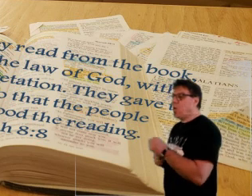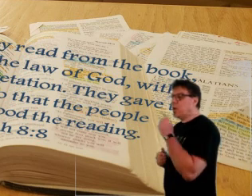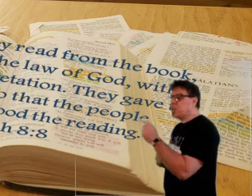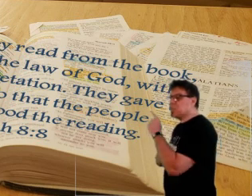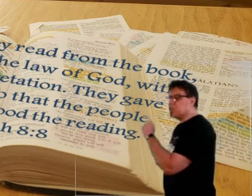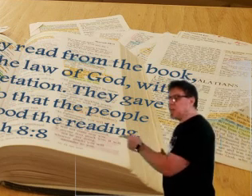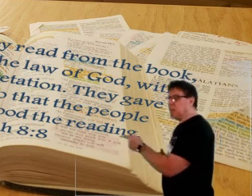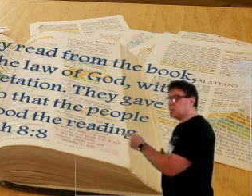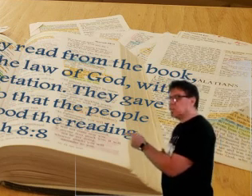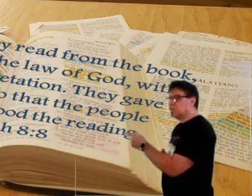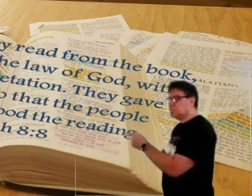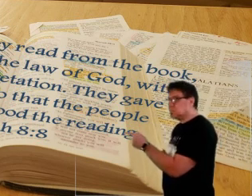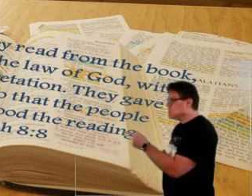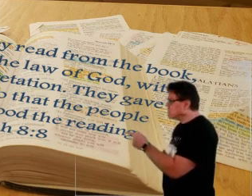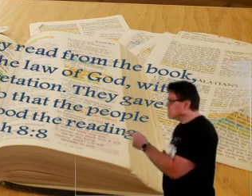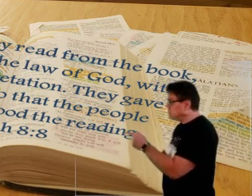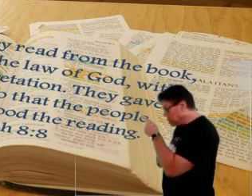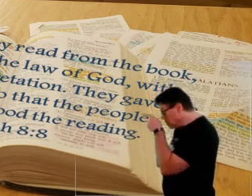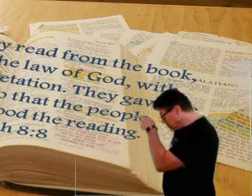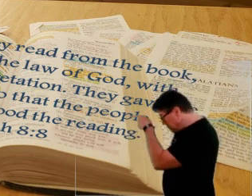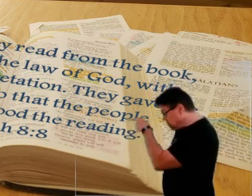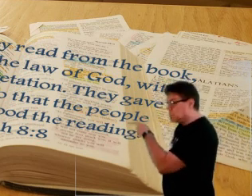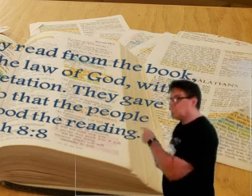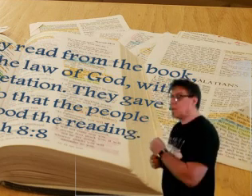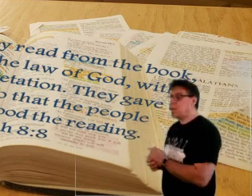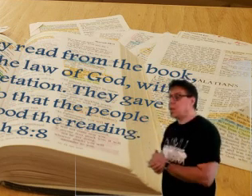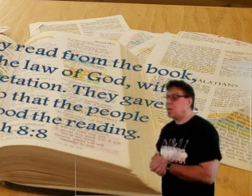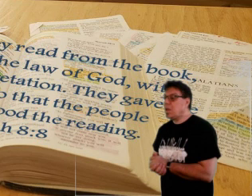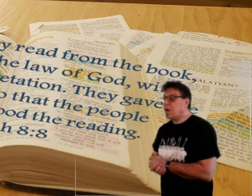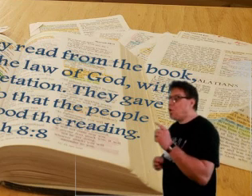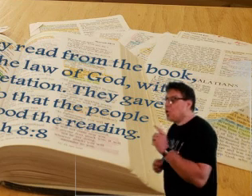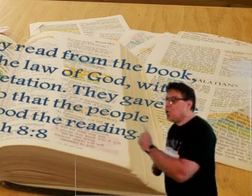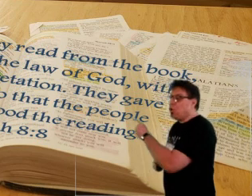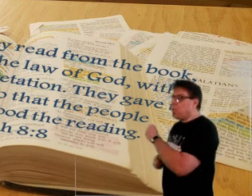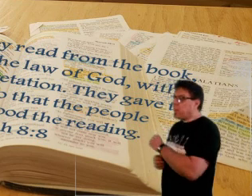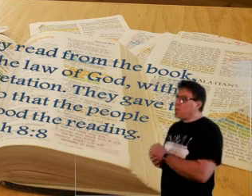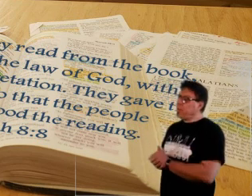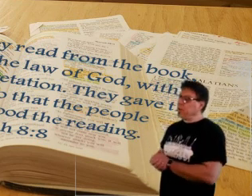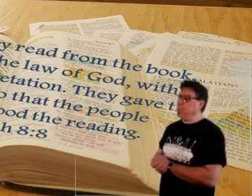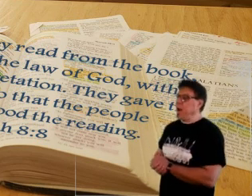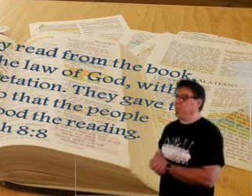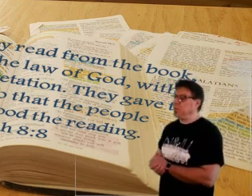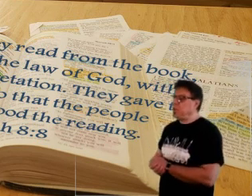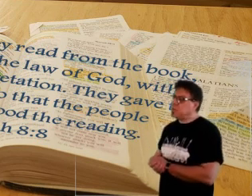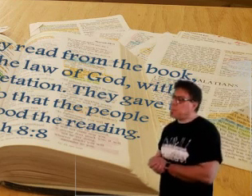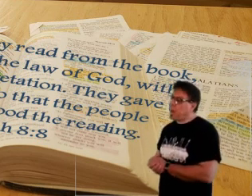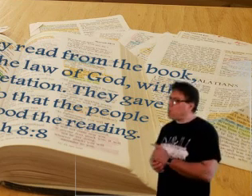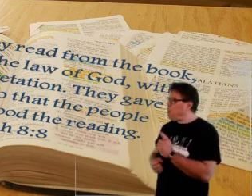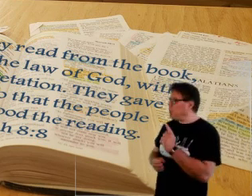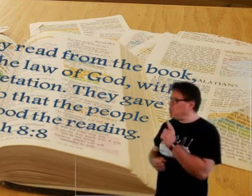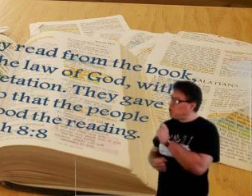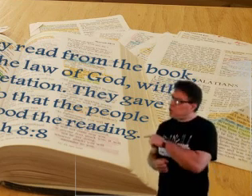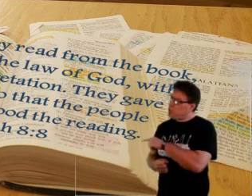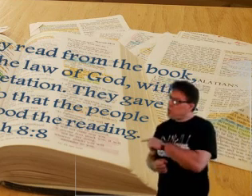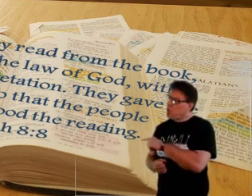John where Jesus says, I am the Good Shepherd. Who are they quoting in the Bible? Does the Bible